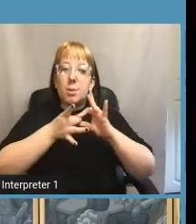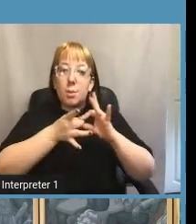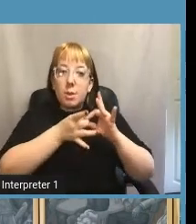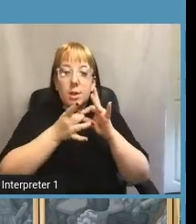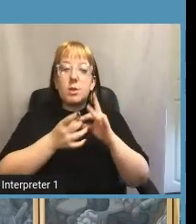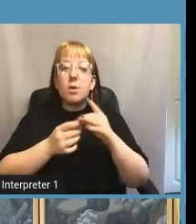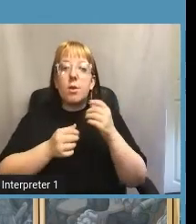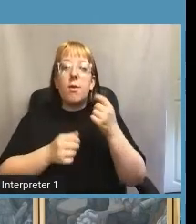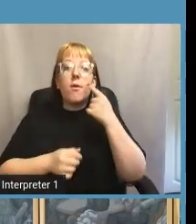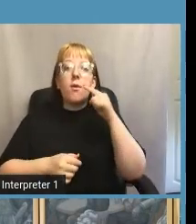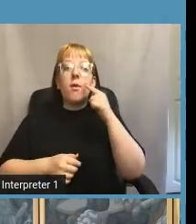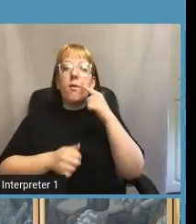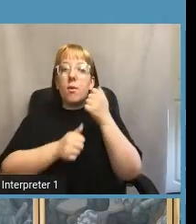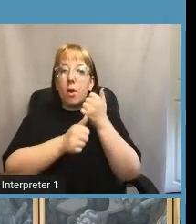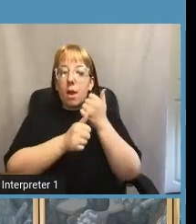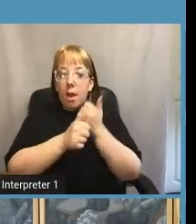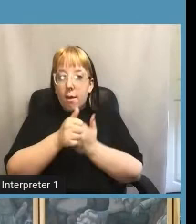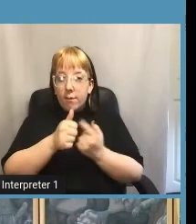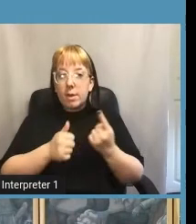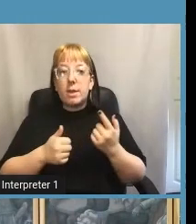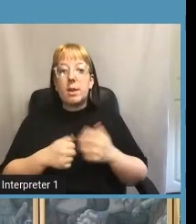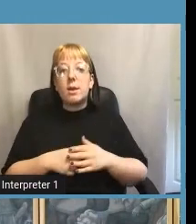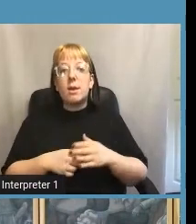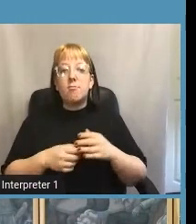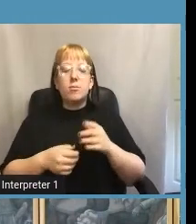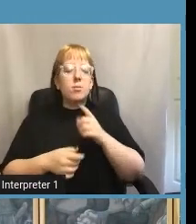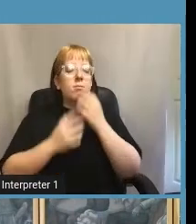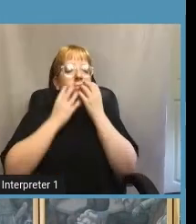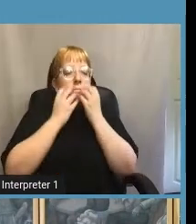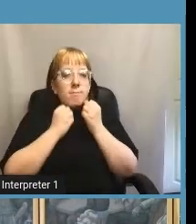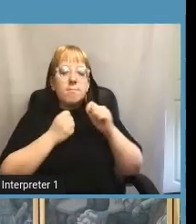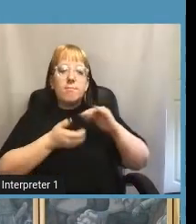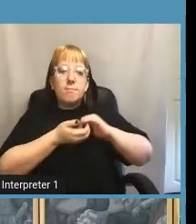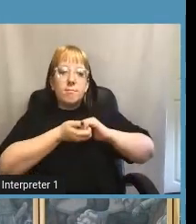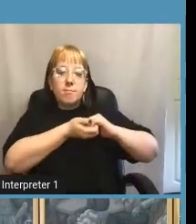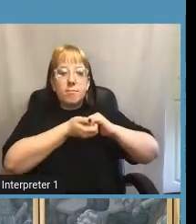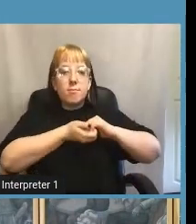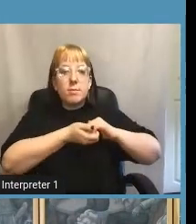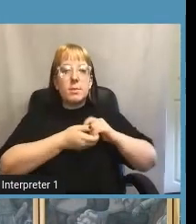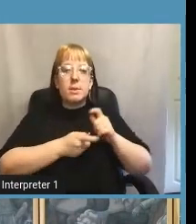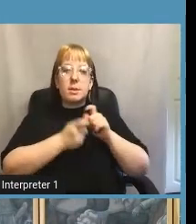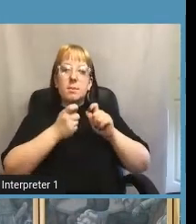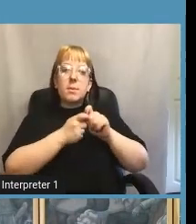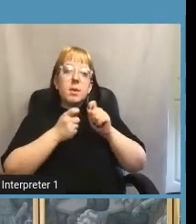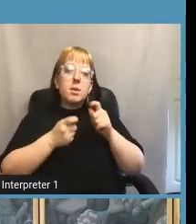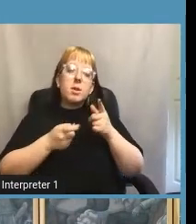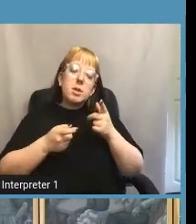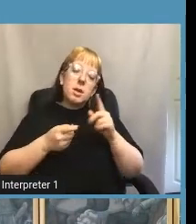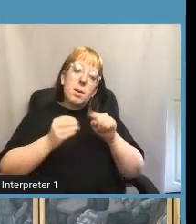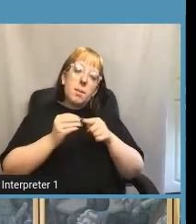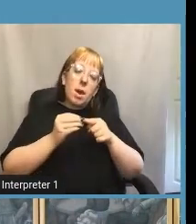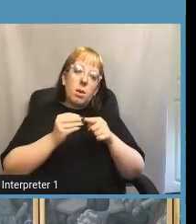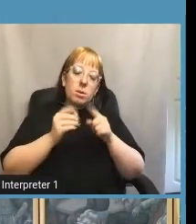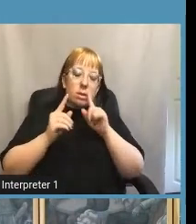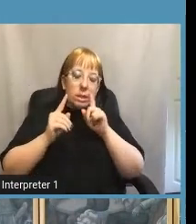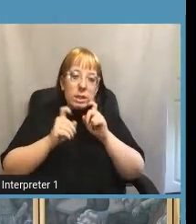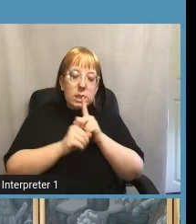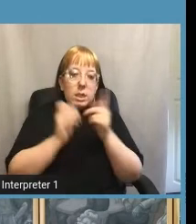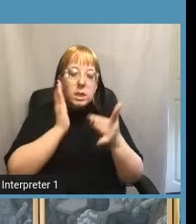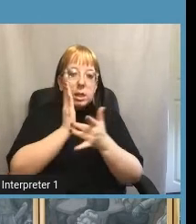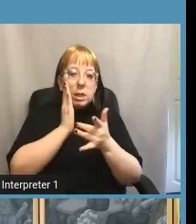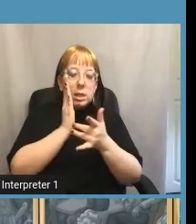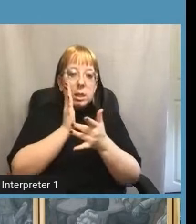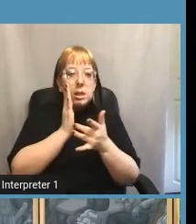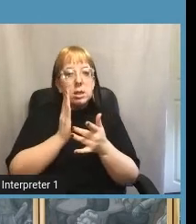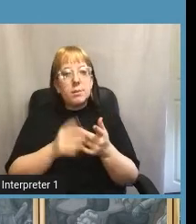else. You should value in your partnership, especially about a complicated digital project that may be running on tight